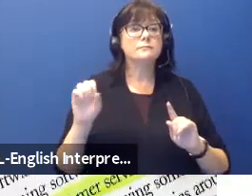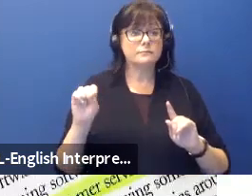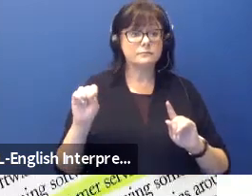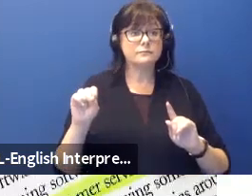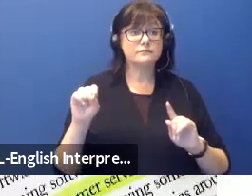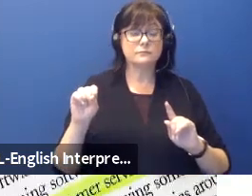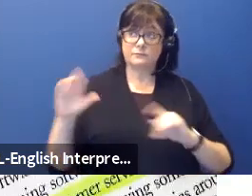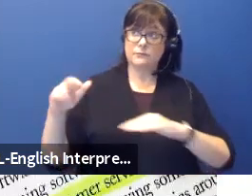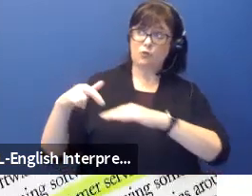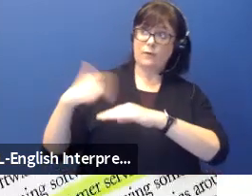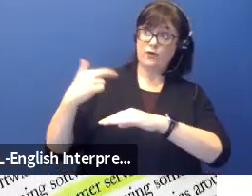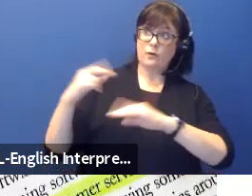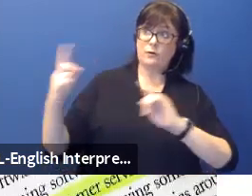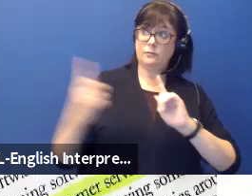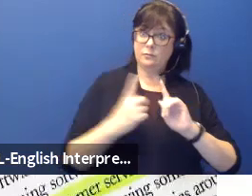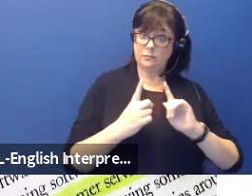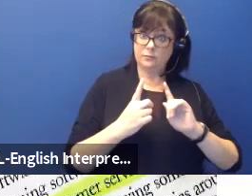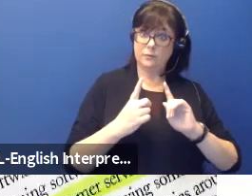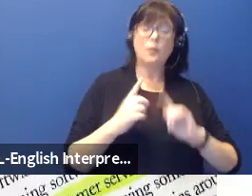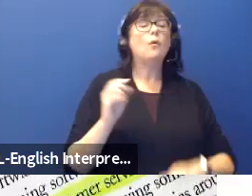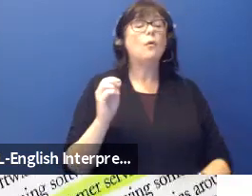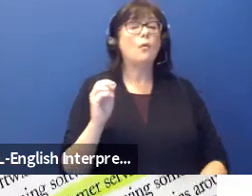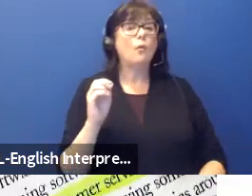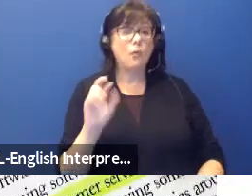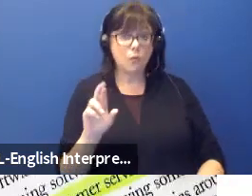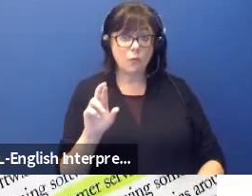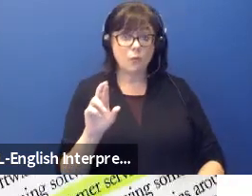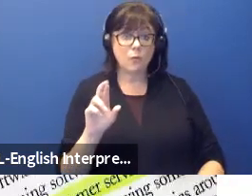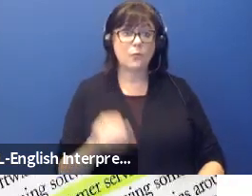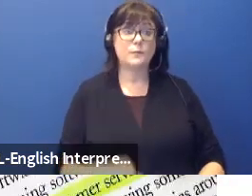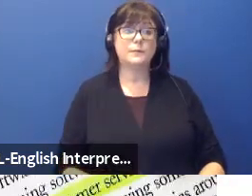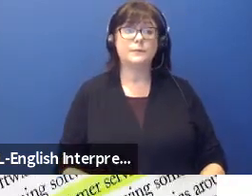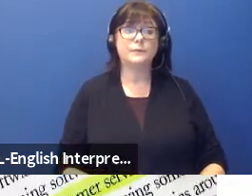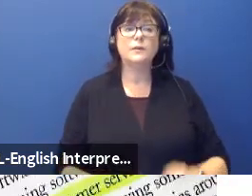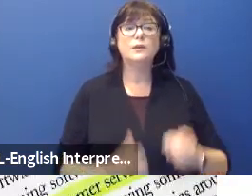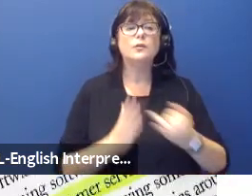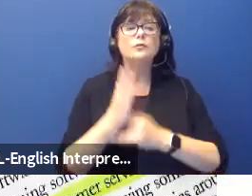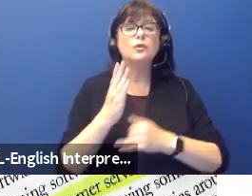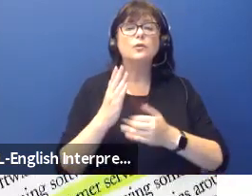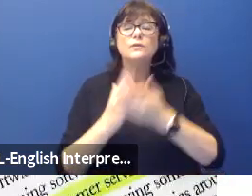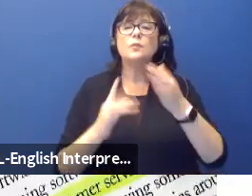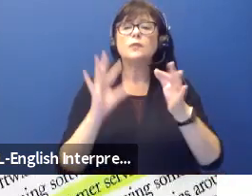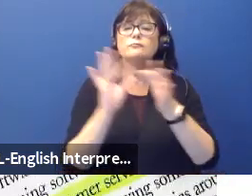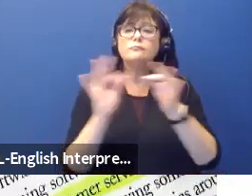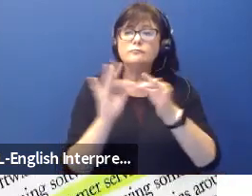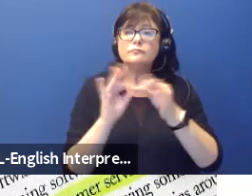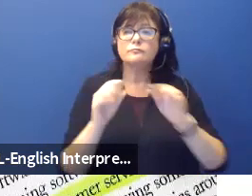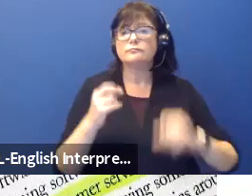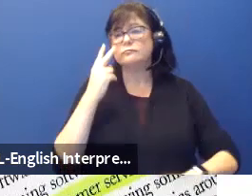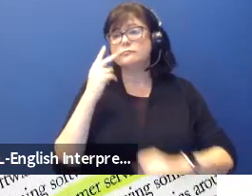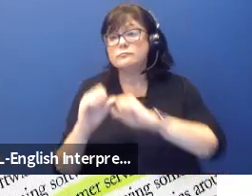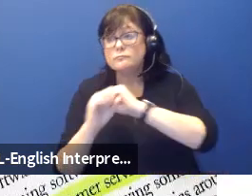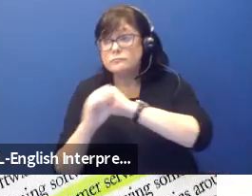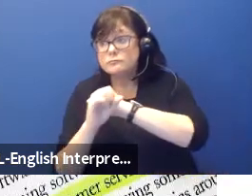you, or I've got informal or word of mouth referrals or media, those are not